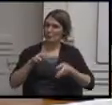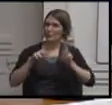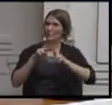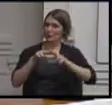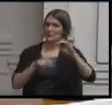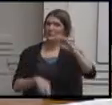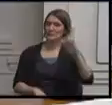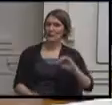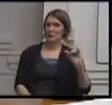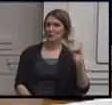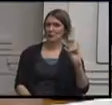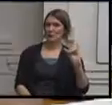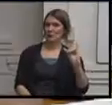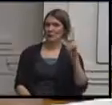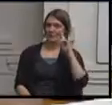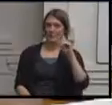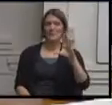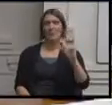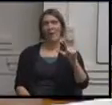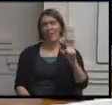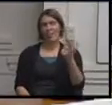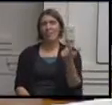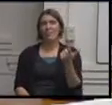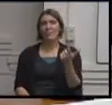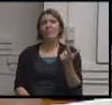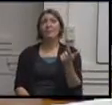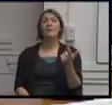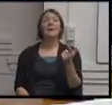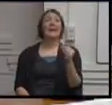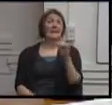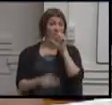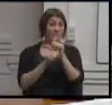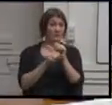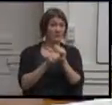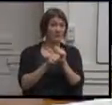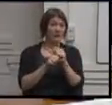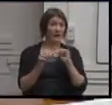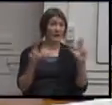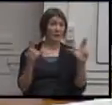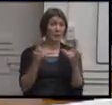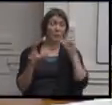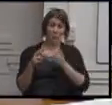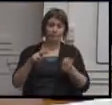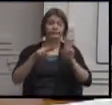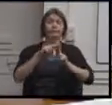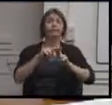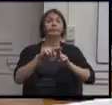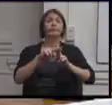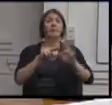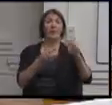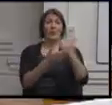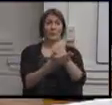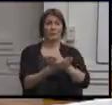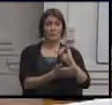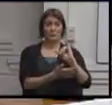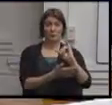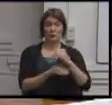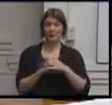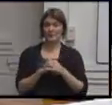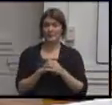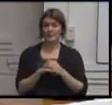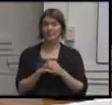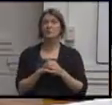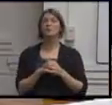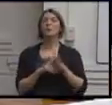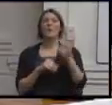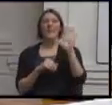going to be getting raises commensurate with people who are covered by collective bargaining agreements, and that essentially